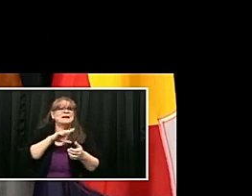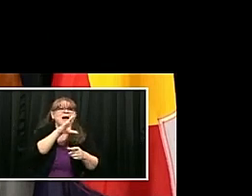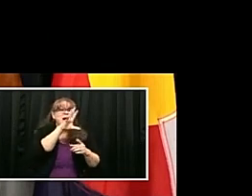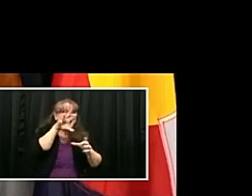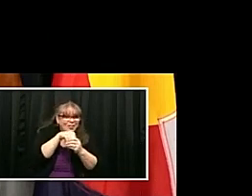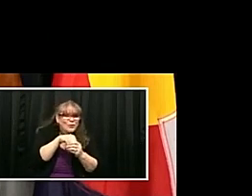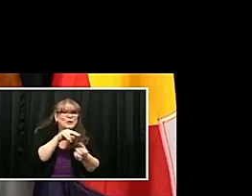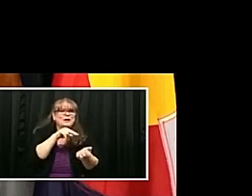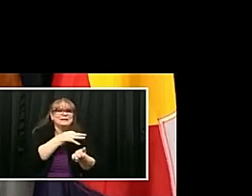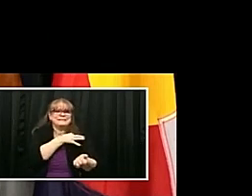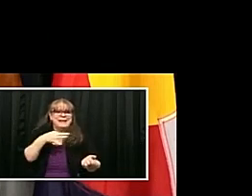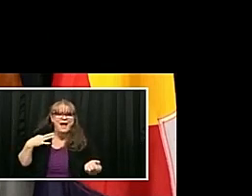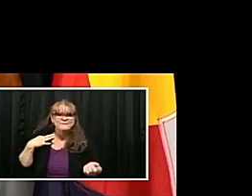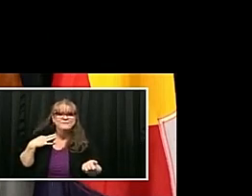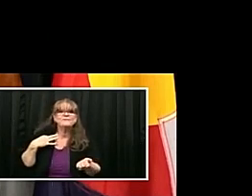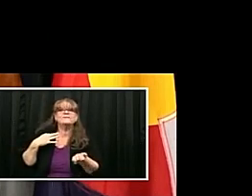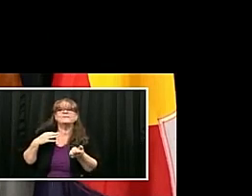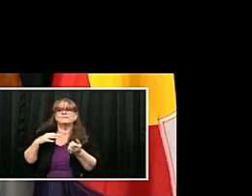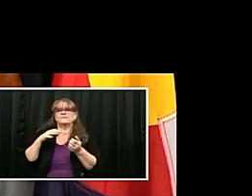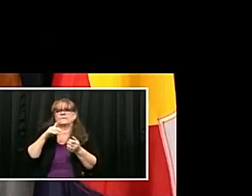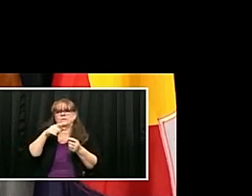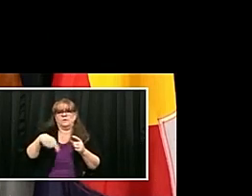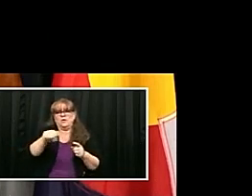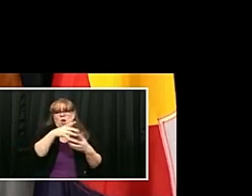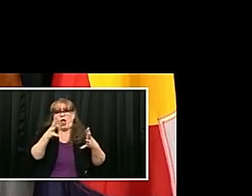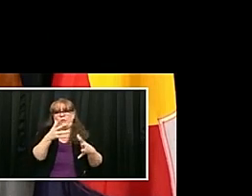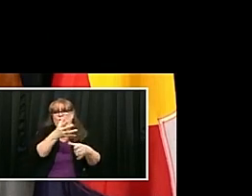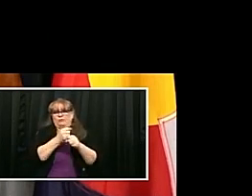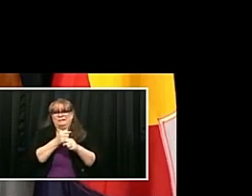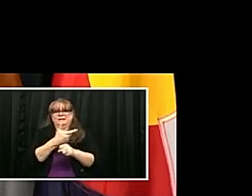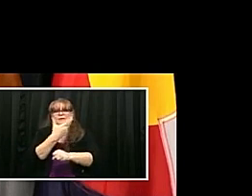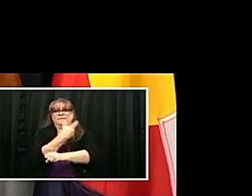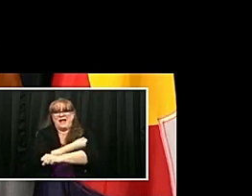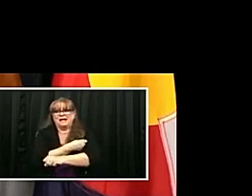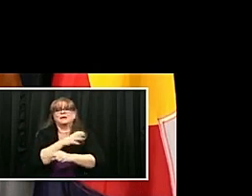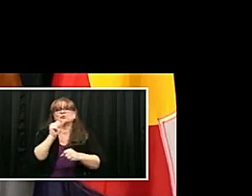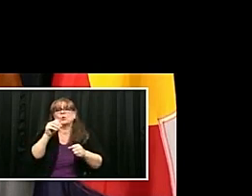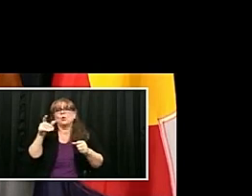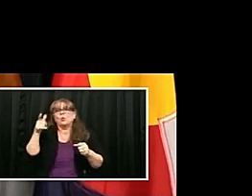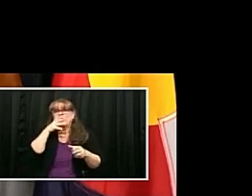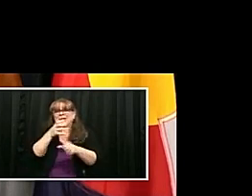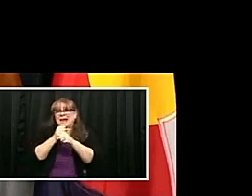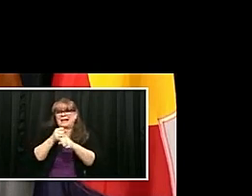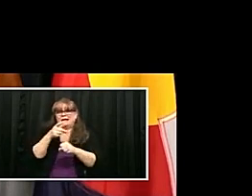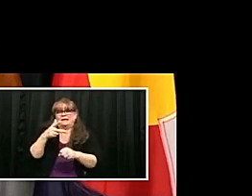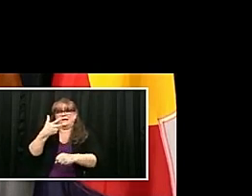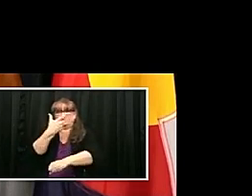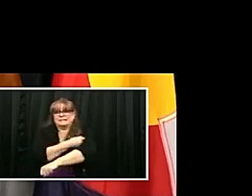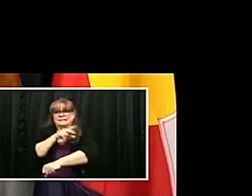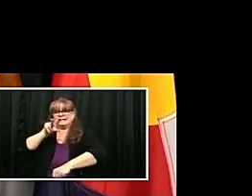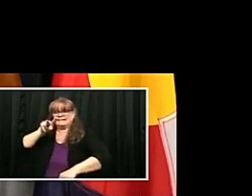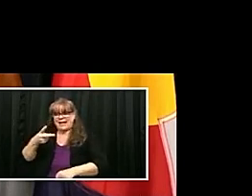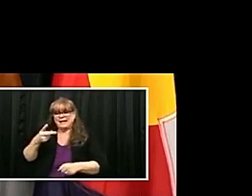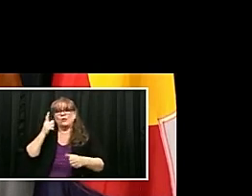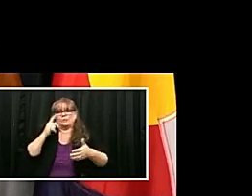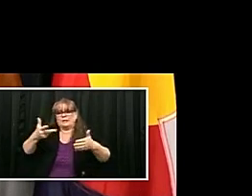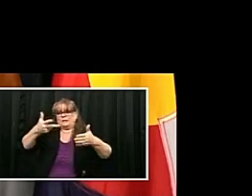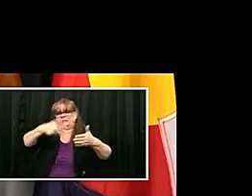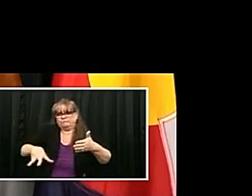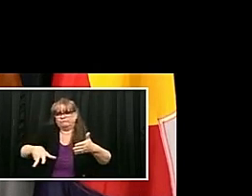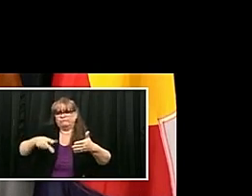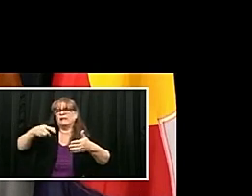and then the second dose is next month. And that means that as a state, we're really turning our full attention now towards our ambitious goal